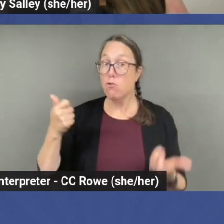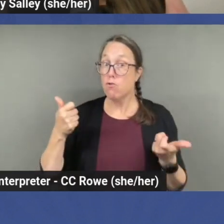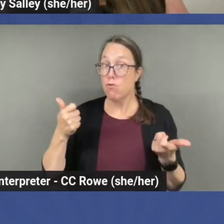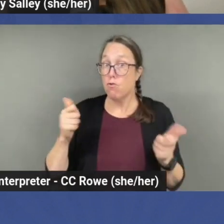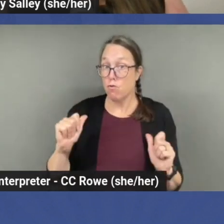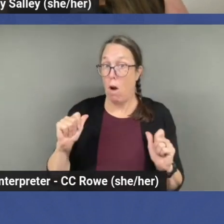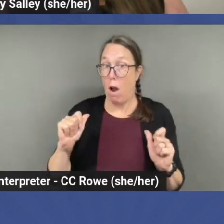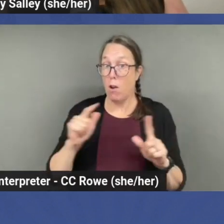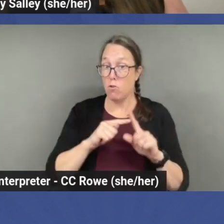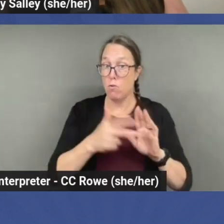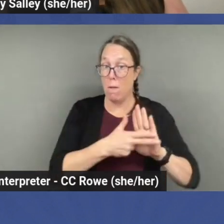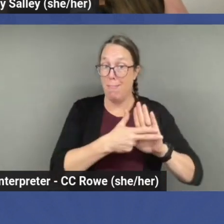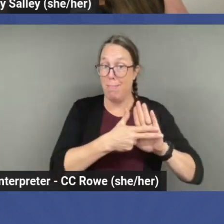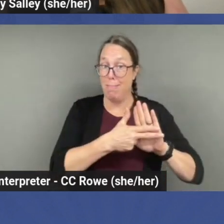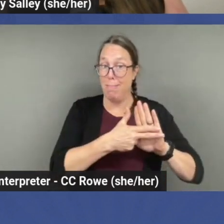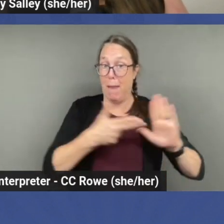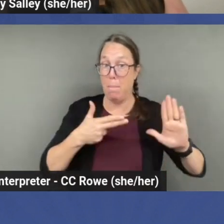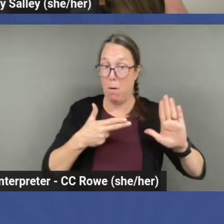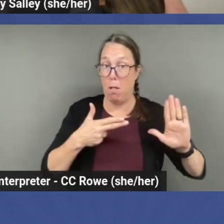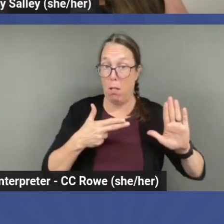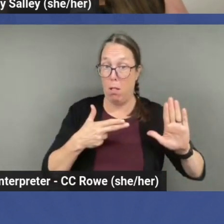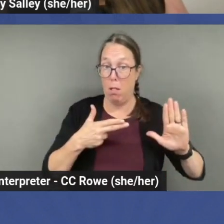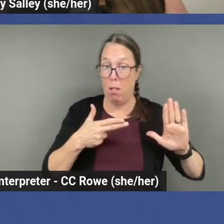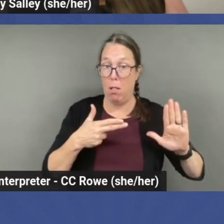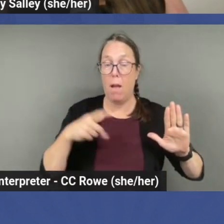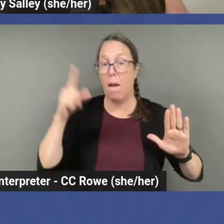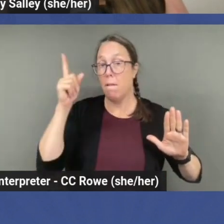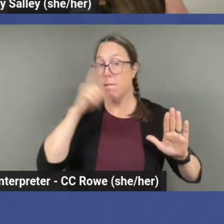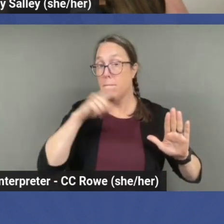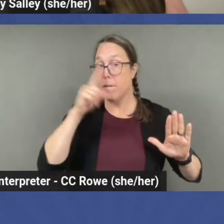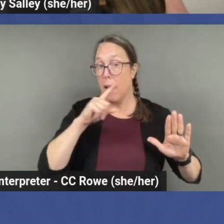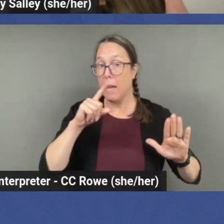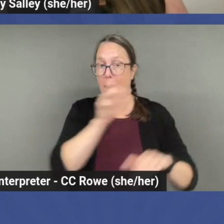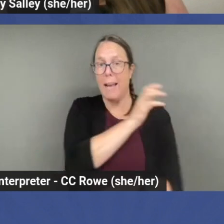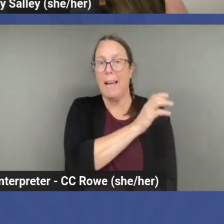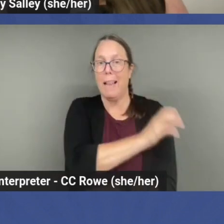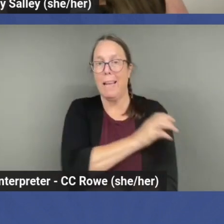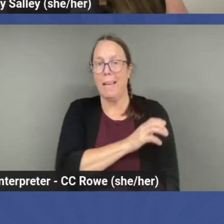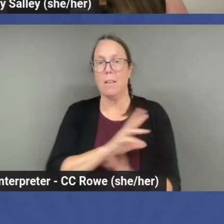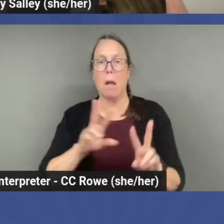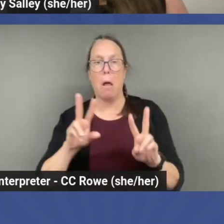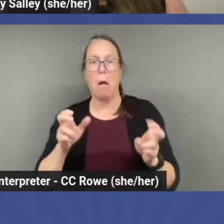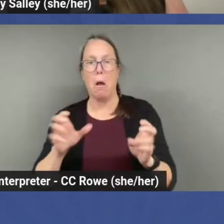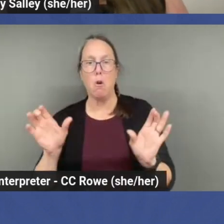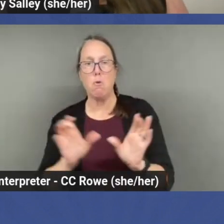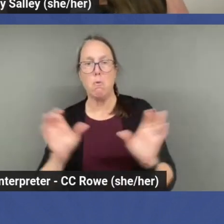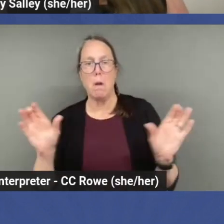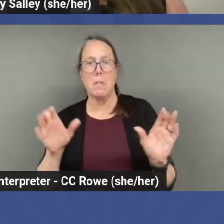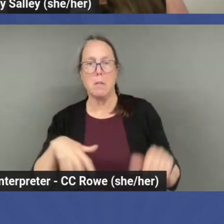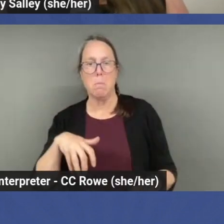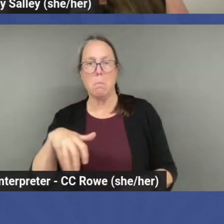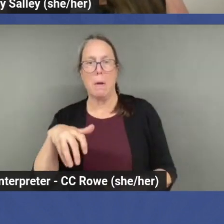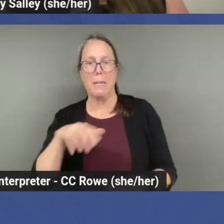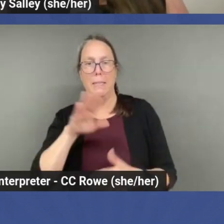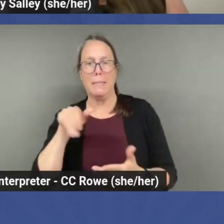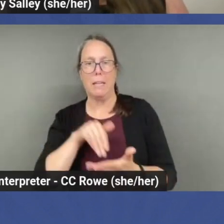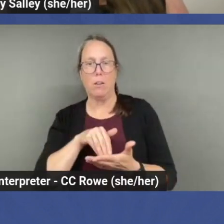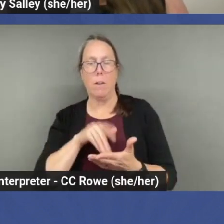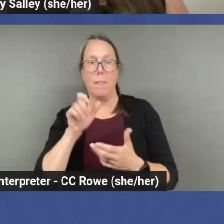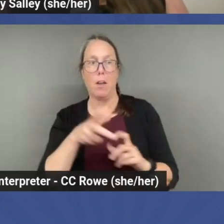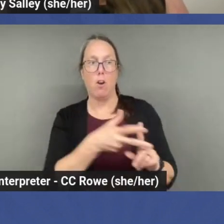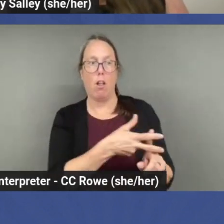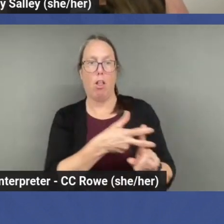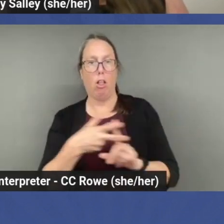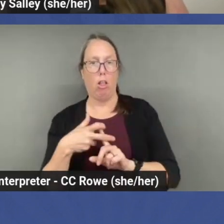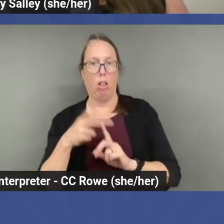to label these fake clinics, these quote unquote crisis pregnancy centers that are just luring people in and not